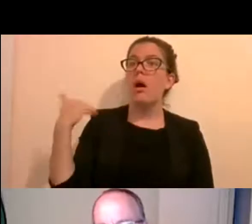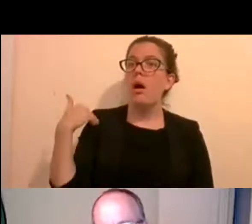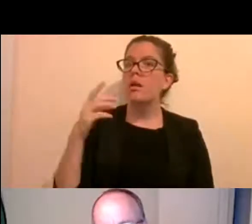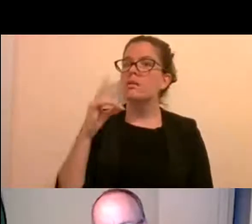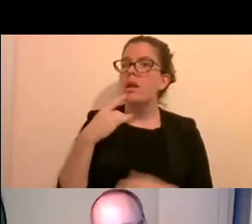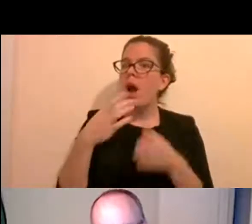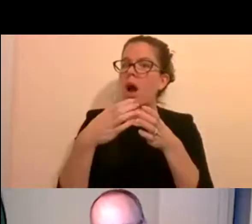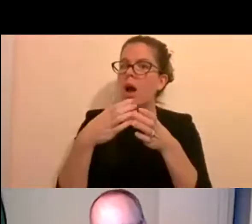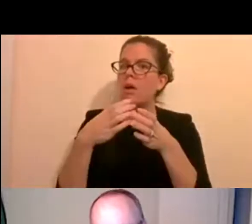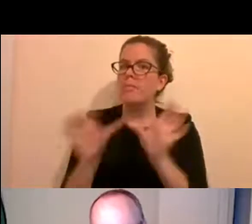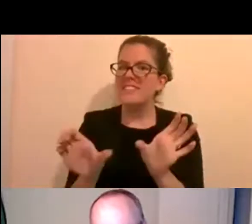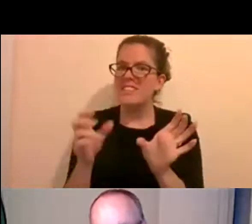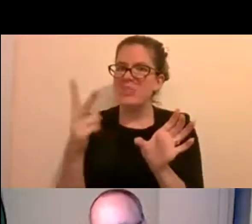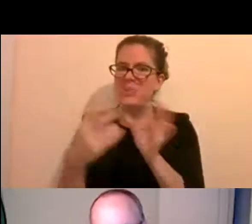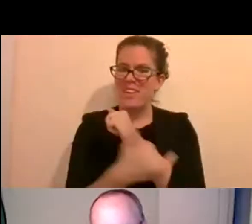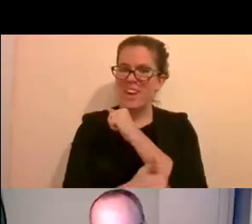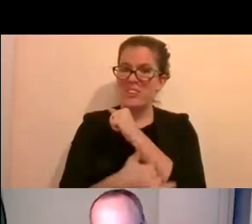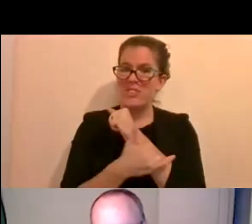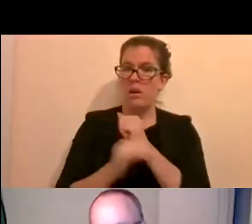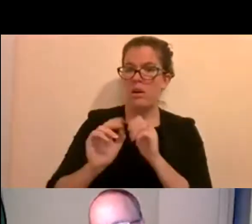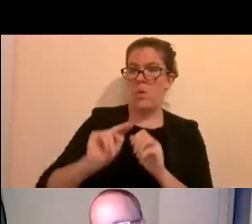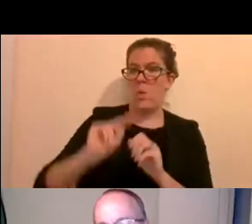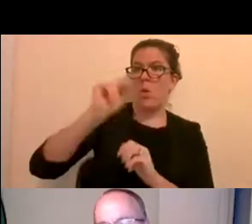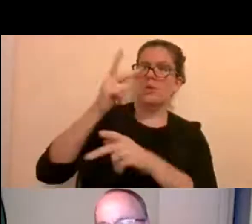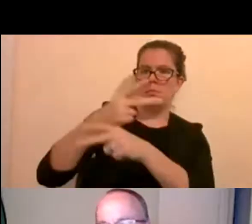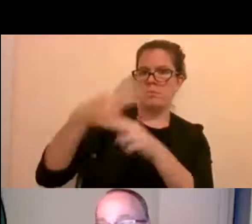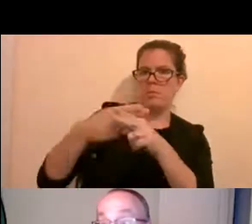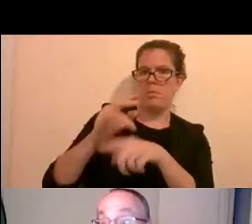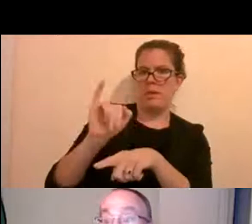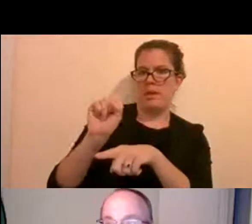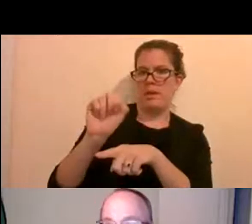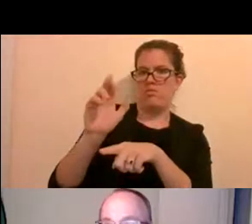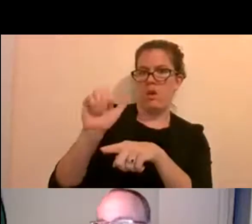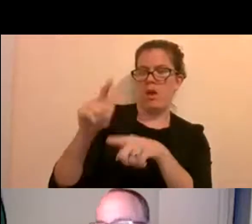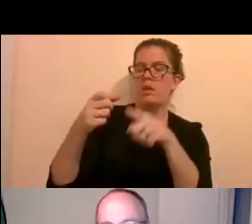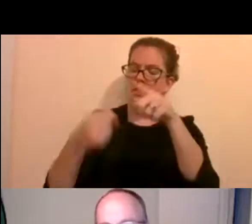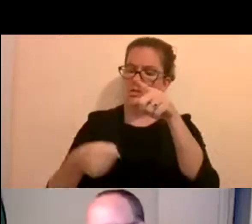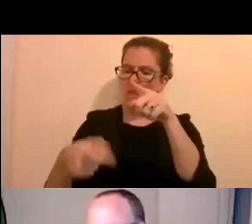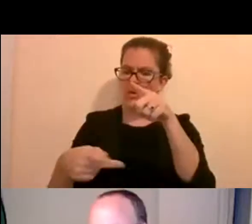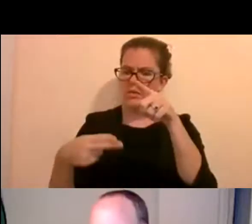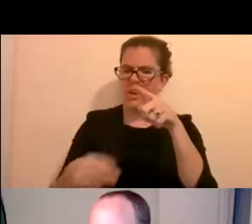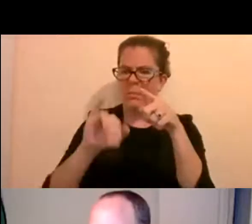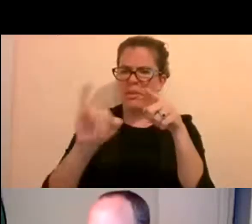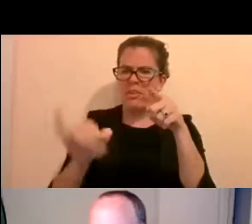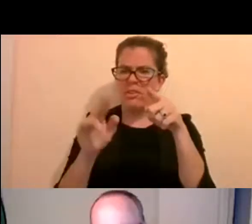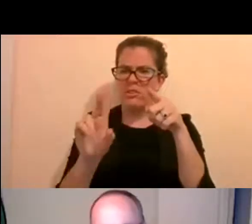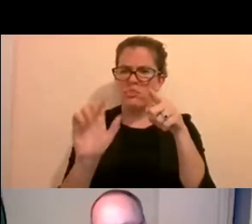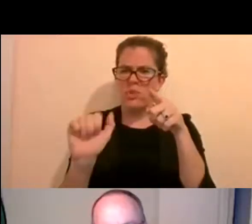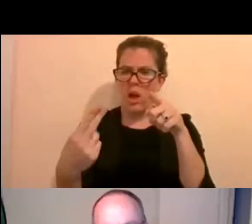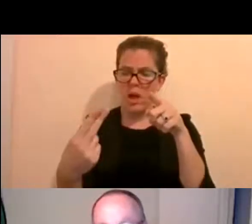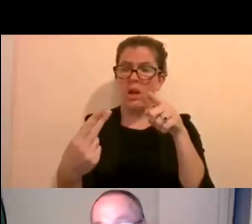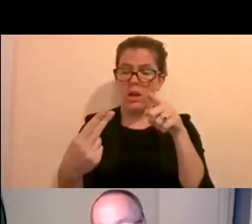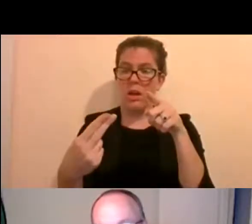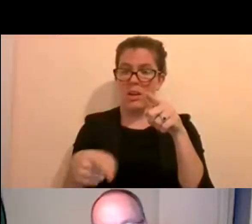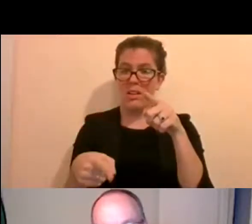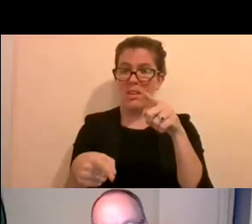northern country of Israel, and then you had the southern country of Judah. This is back however many